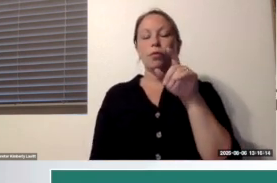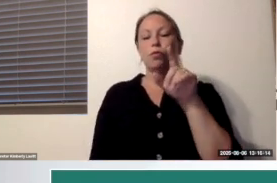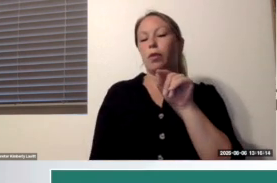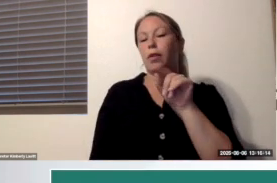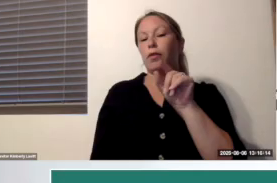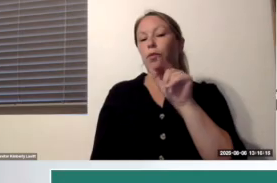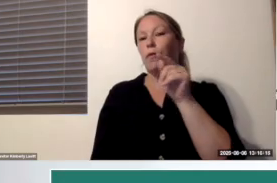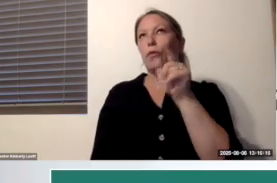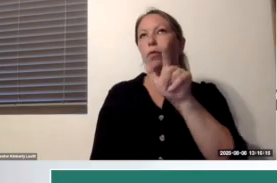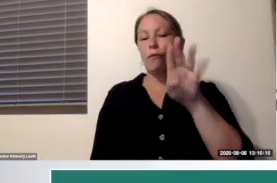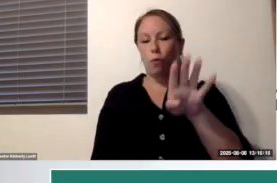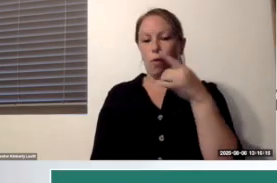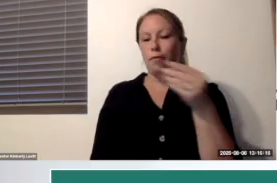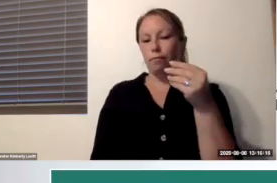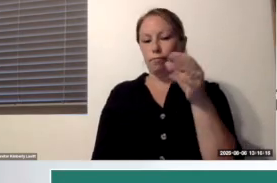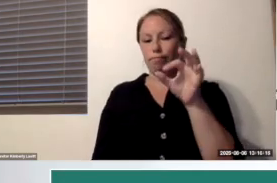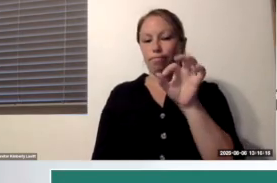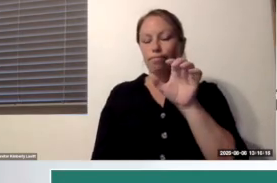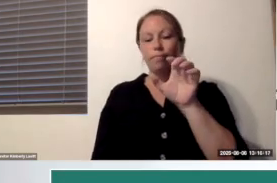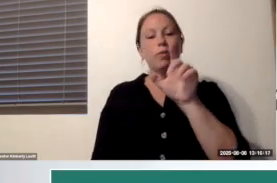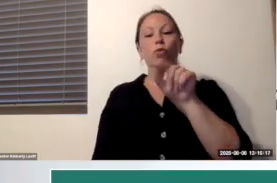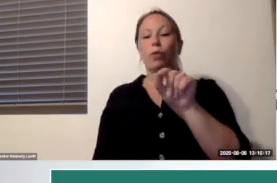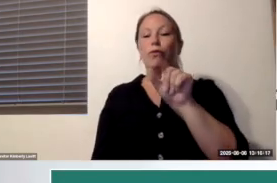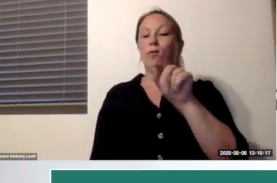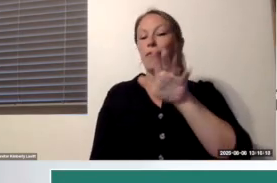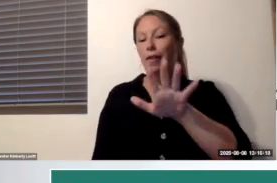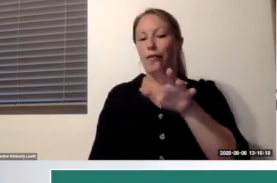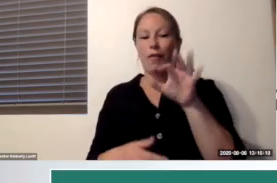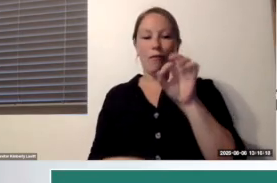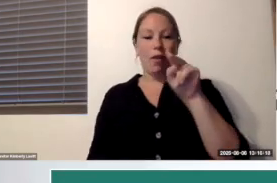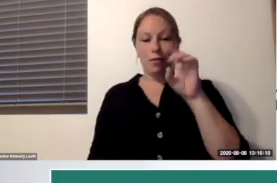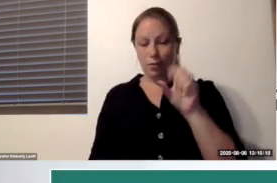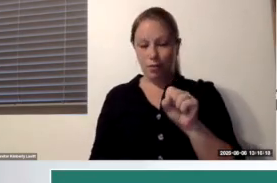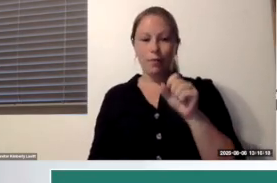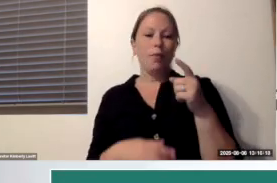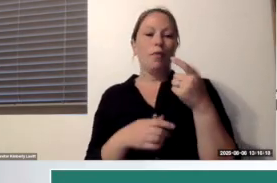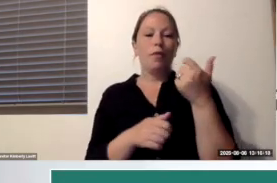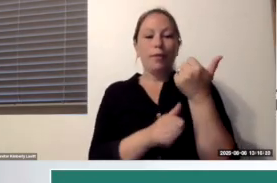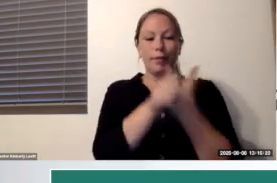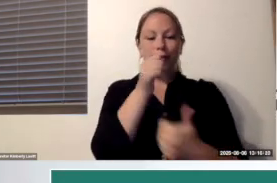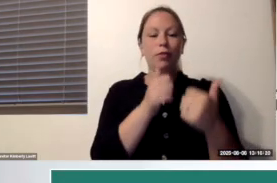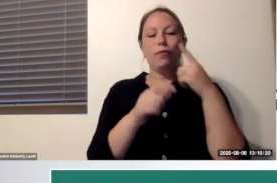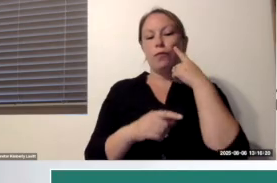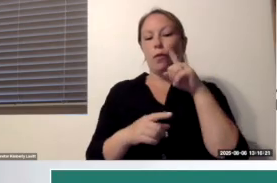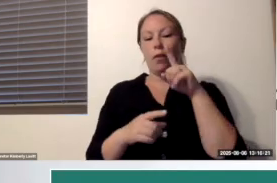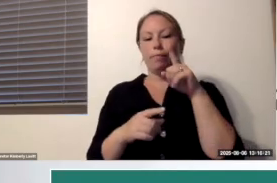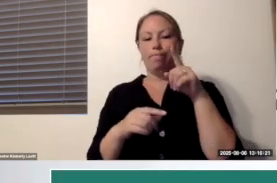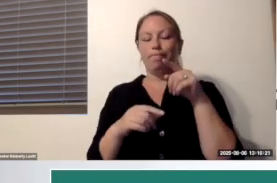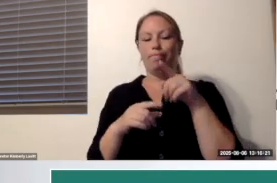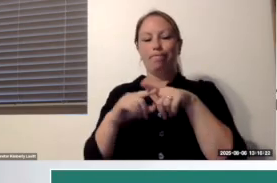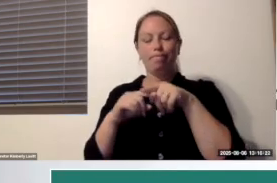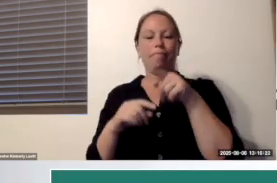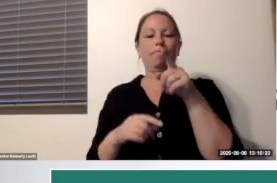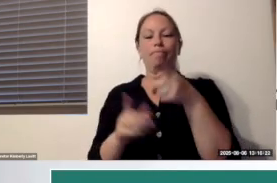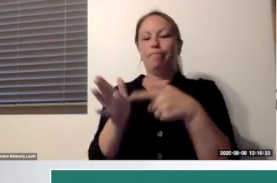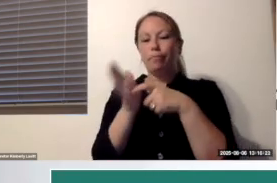funds. These dollars will be prioritized for air districts that have insufficient funds to meet demand. Again, it's